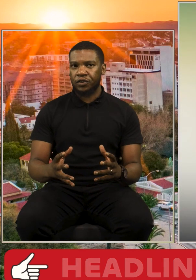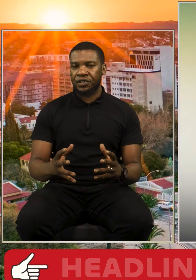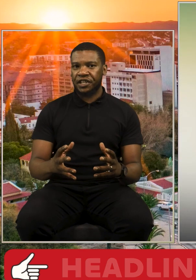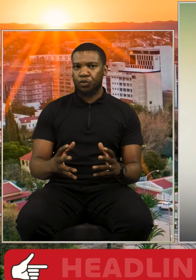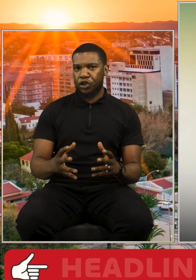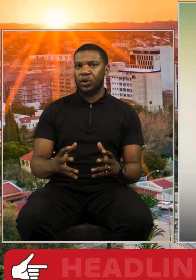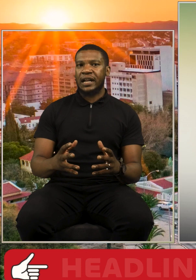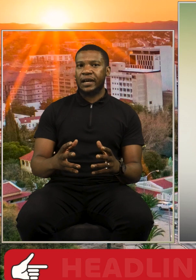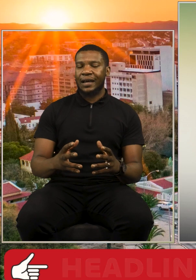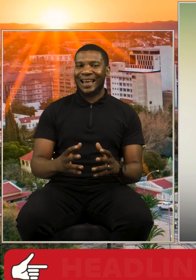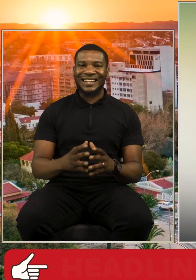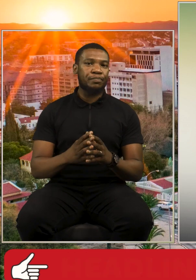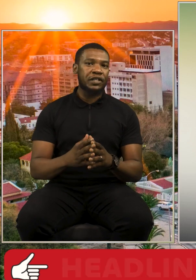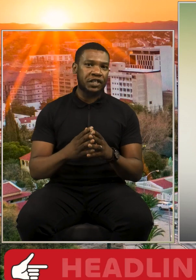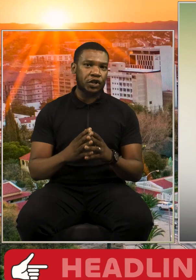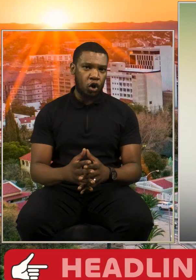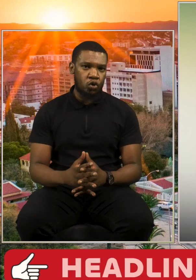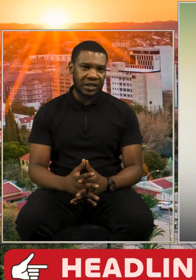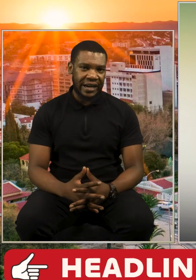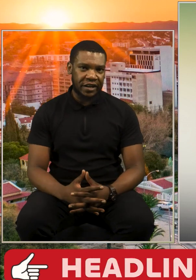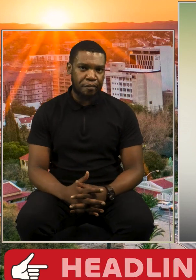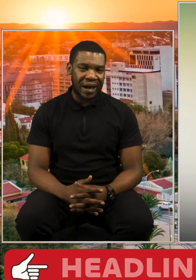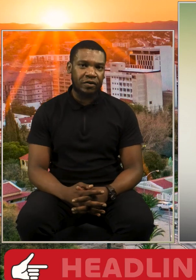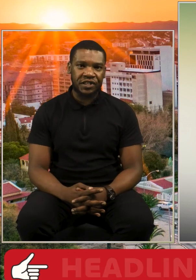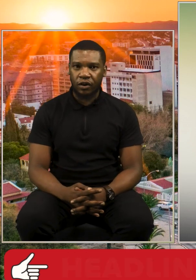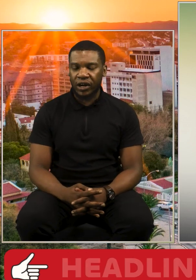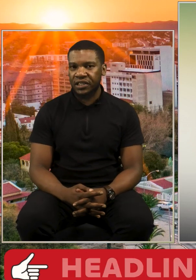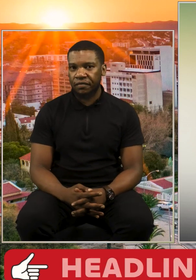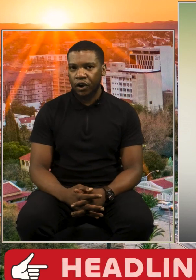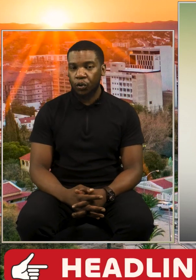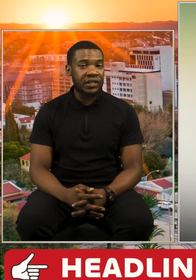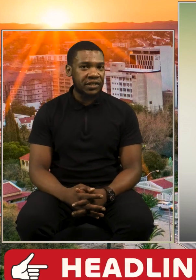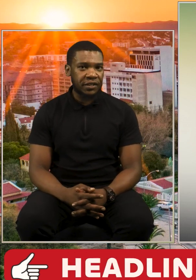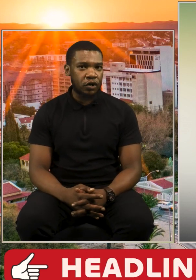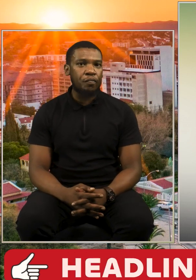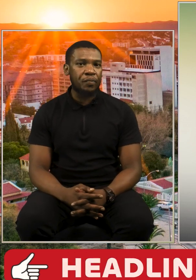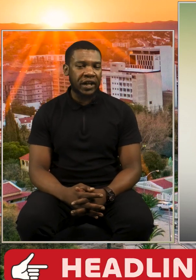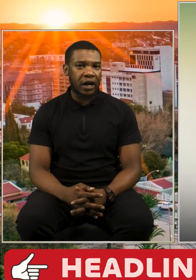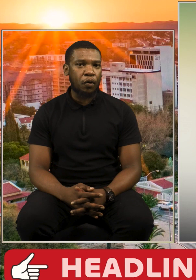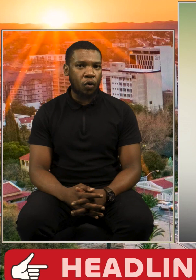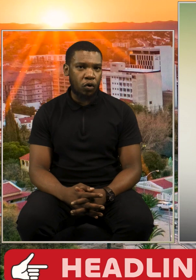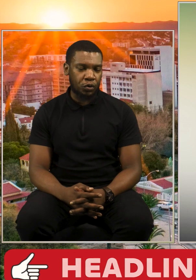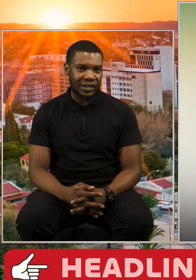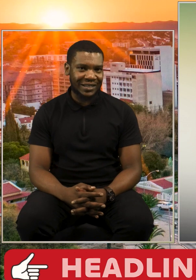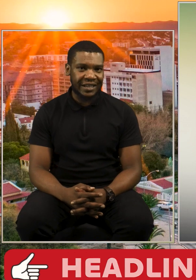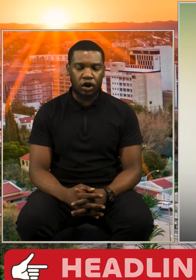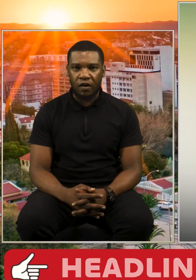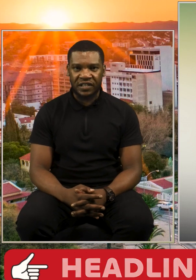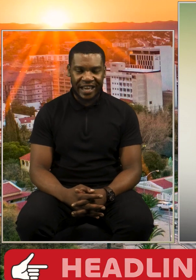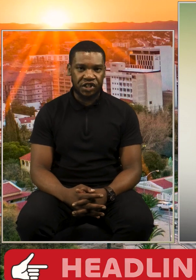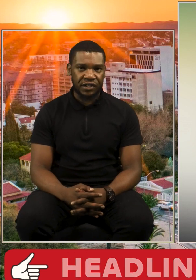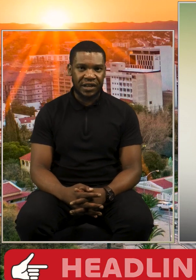proudly associated with Uganda, has been disowned like an embarrassing relative who insists on bringing up awkward